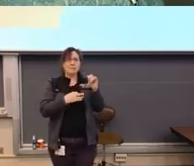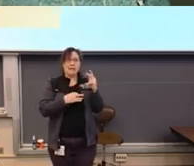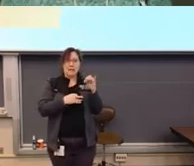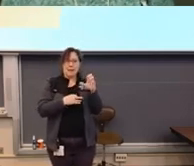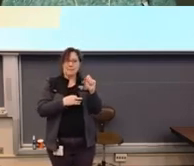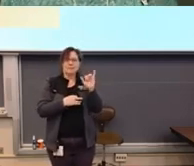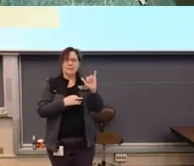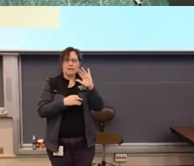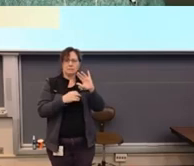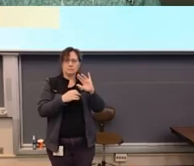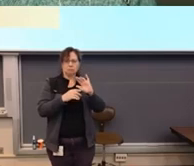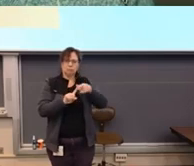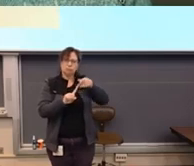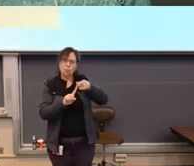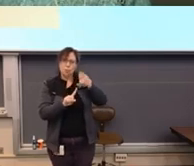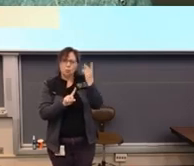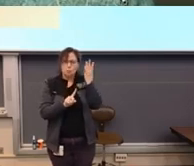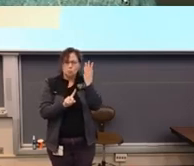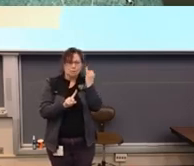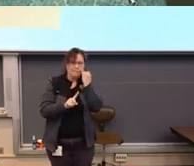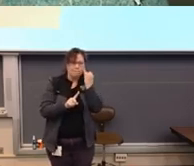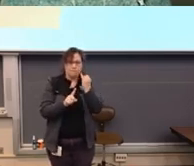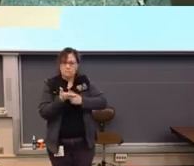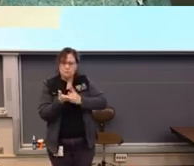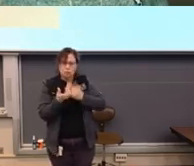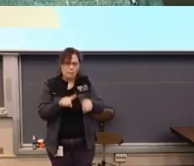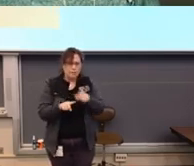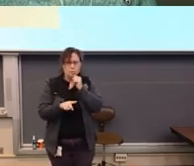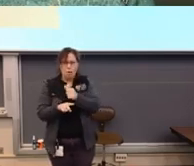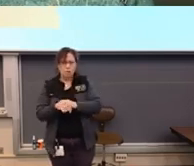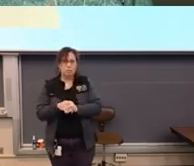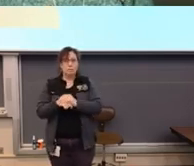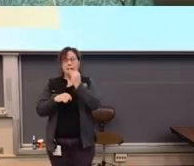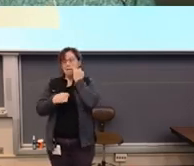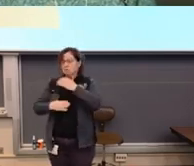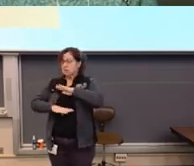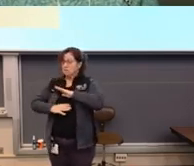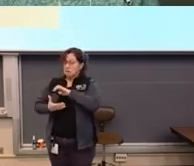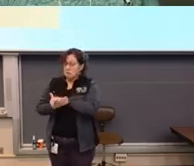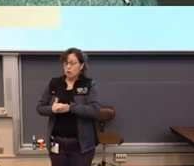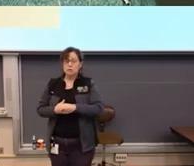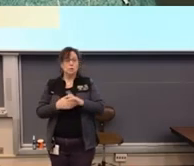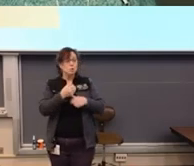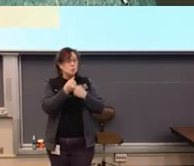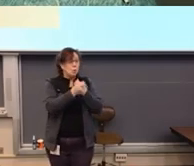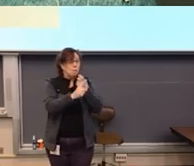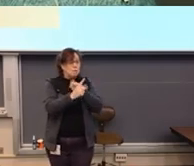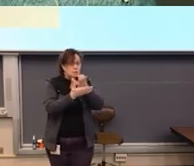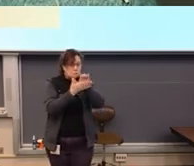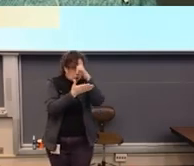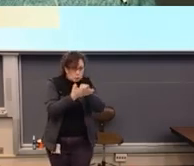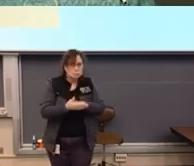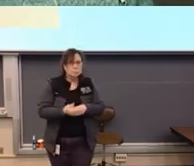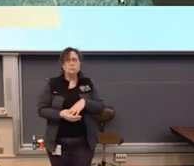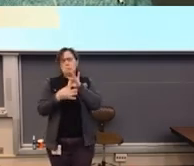So when families function better, when there's marital satisfaction, when they feel good spousal support, or